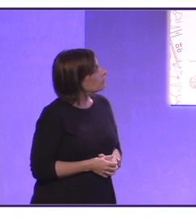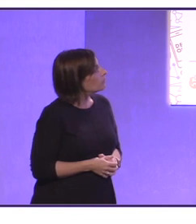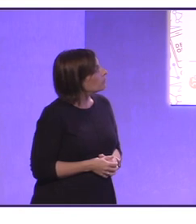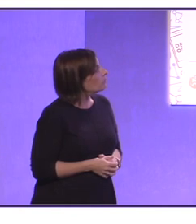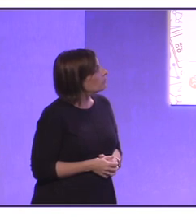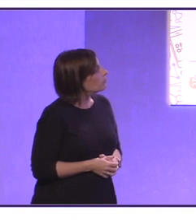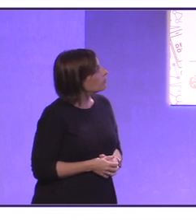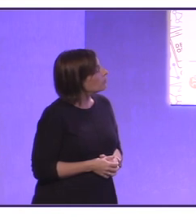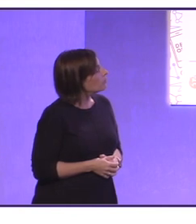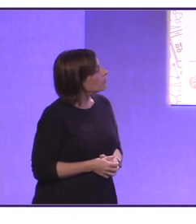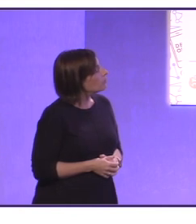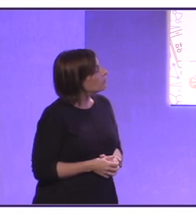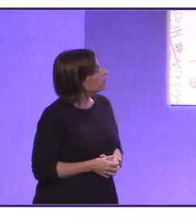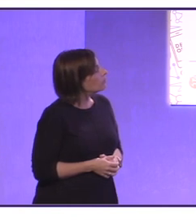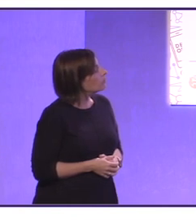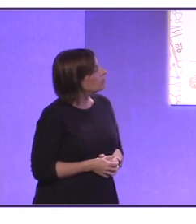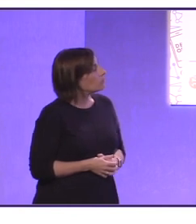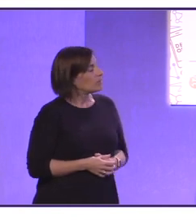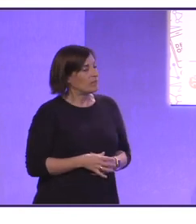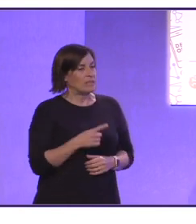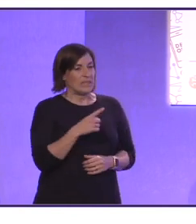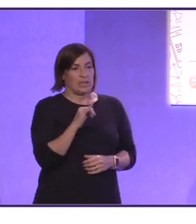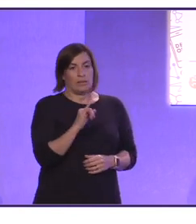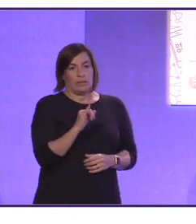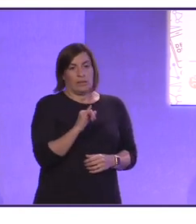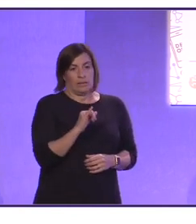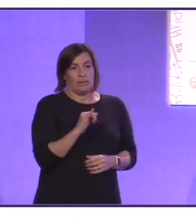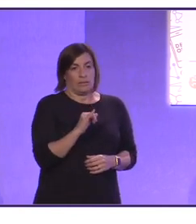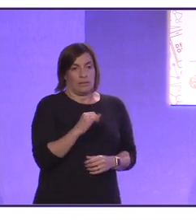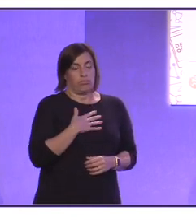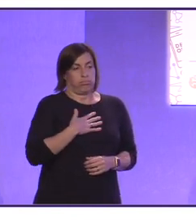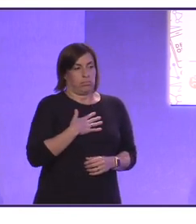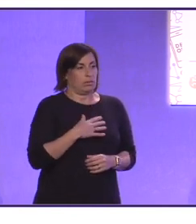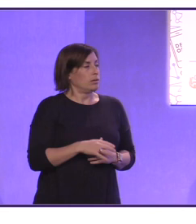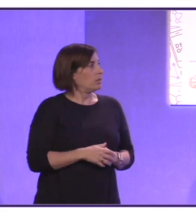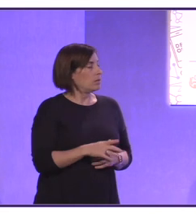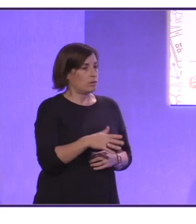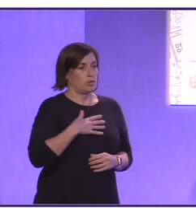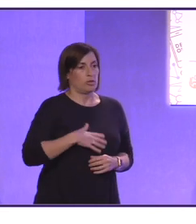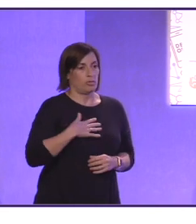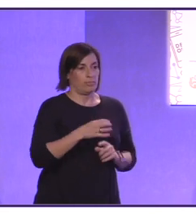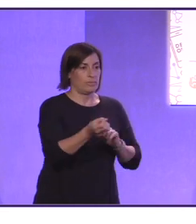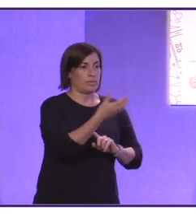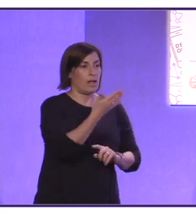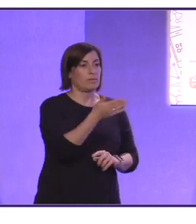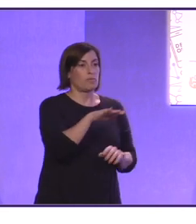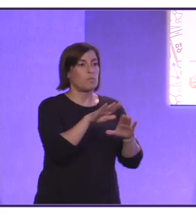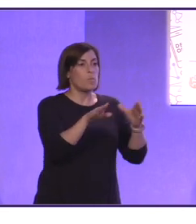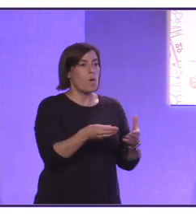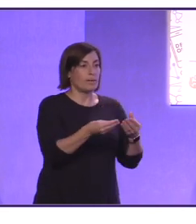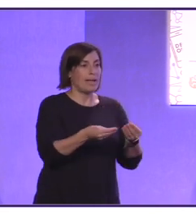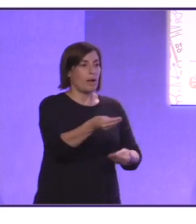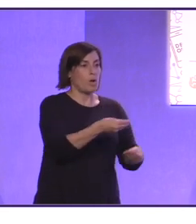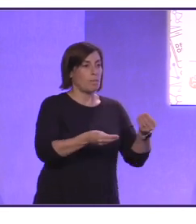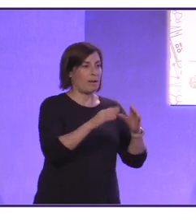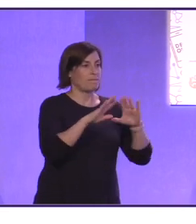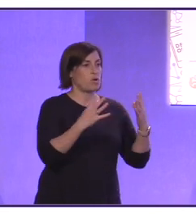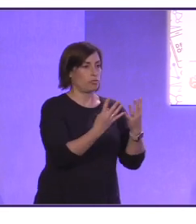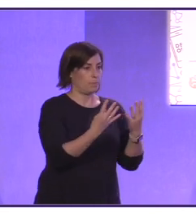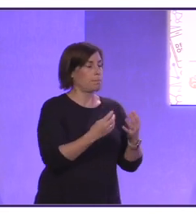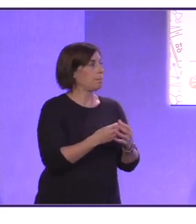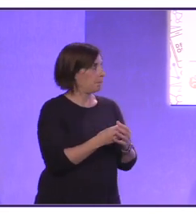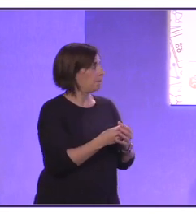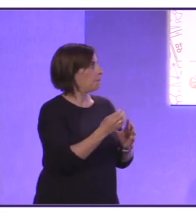This is a slightly bleak analysis, I'm sorry about the size, from the World Economic Forum, and it talks about the